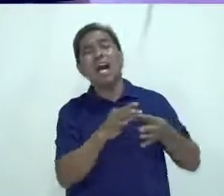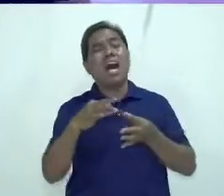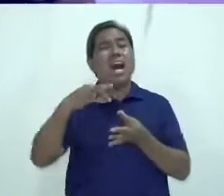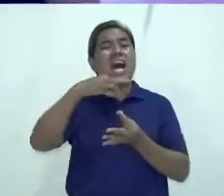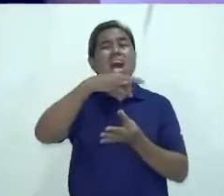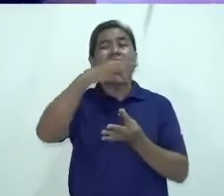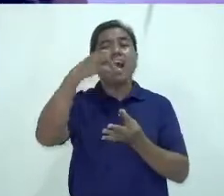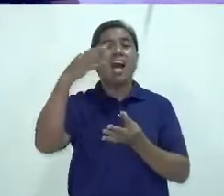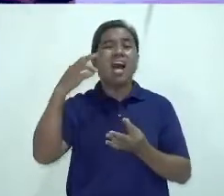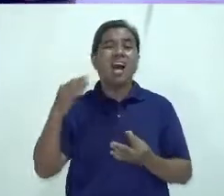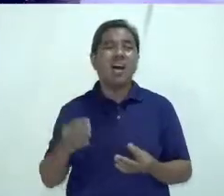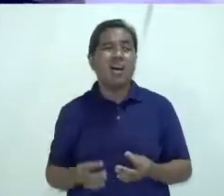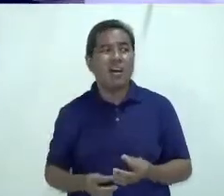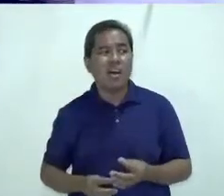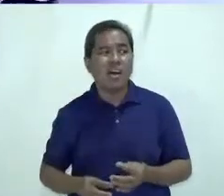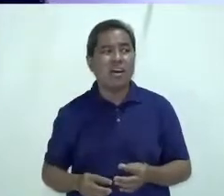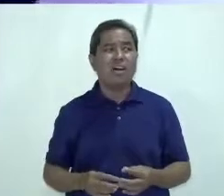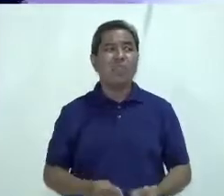out.